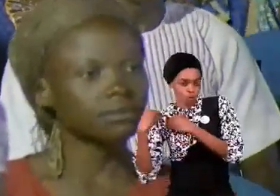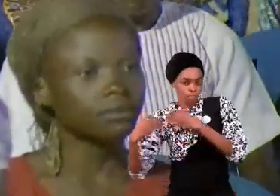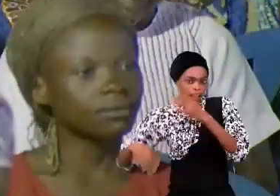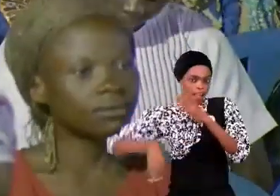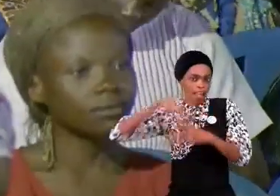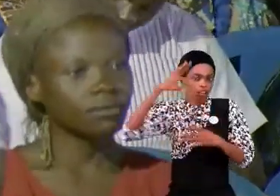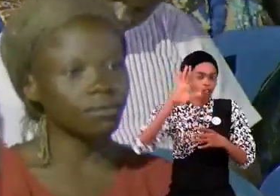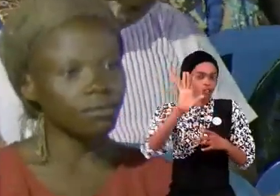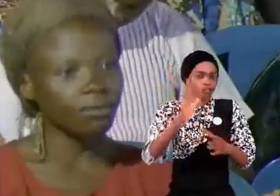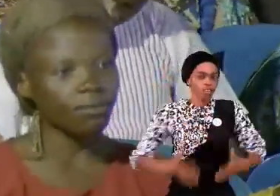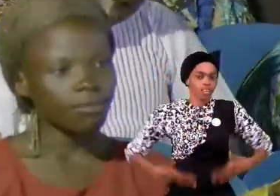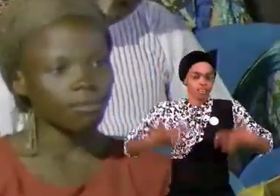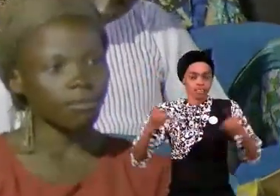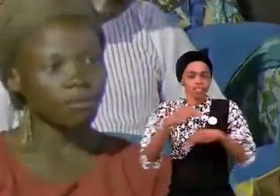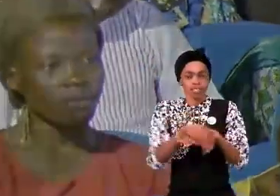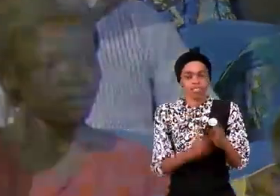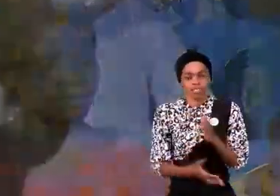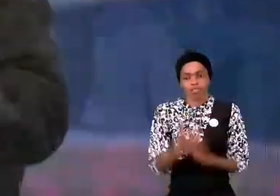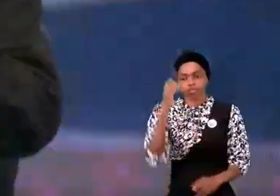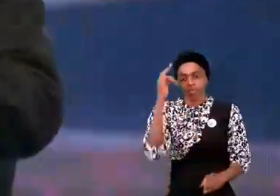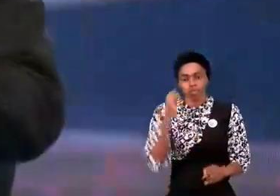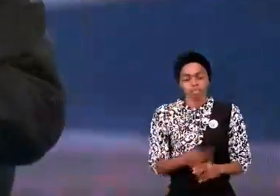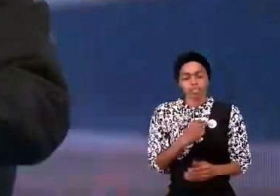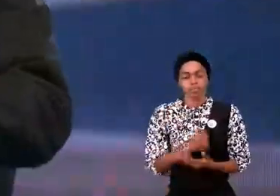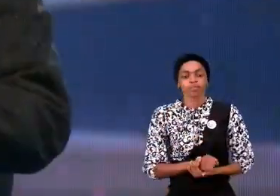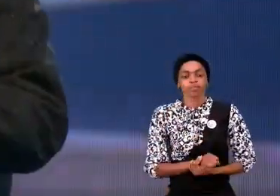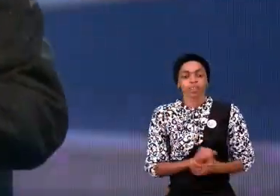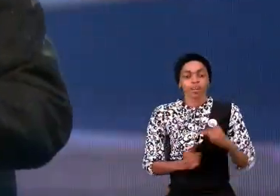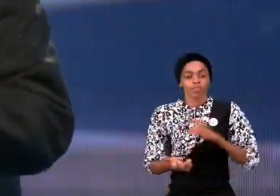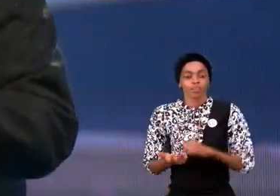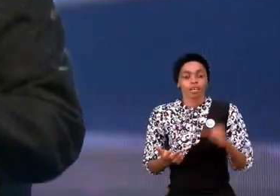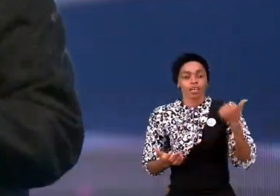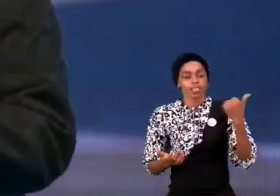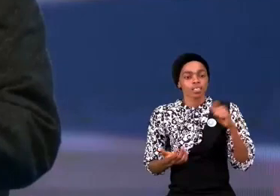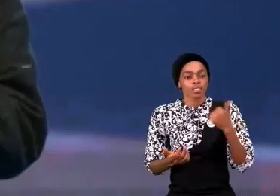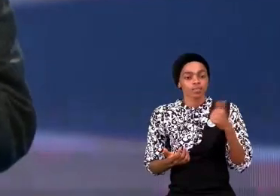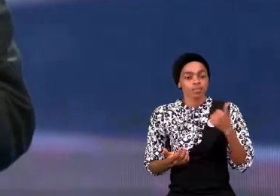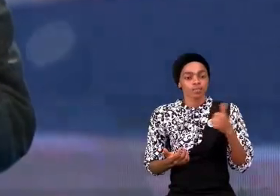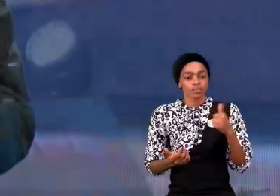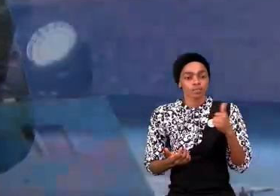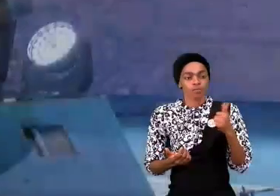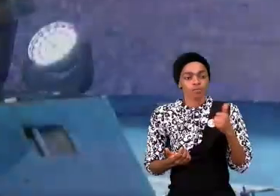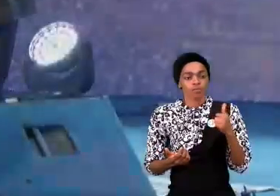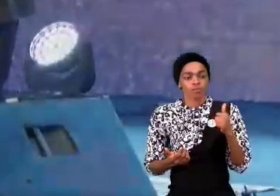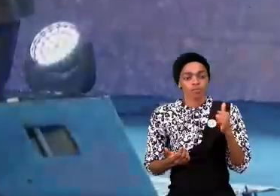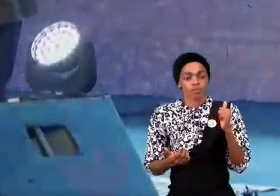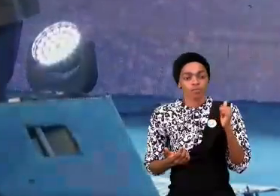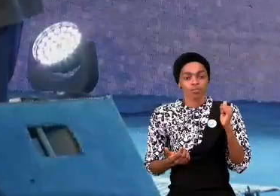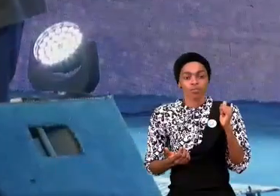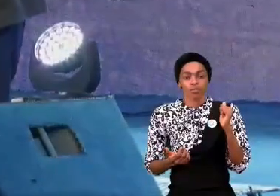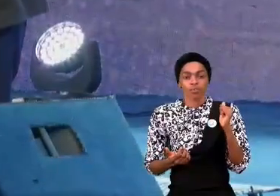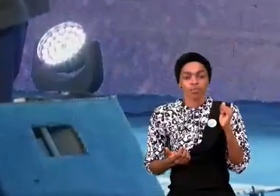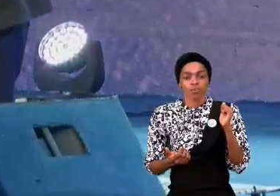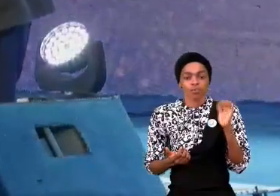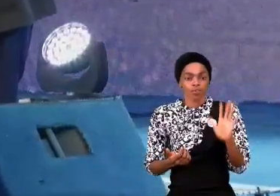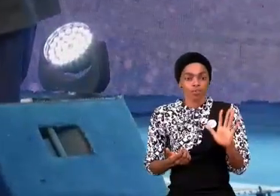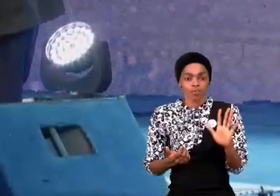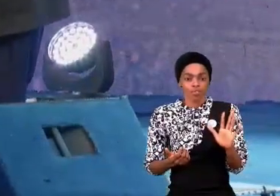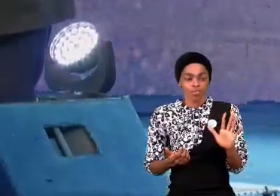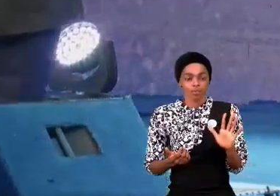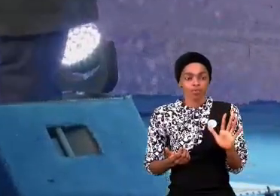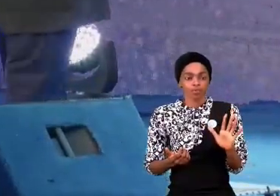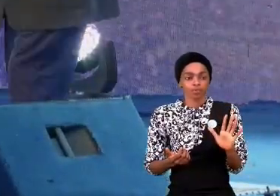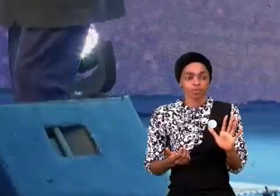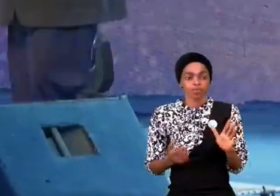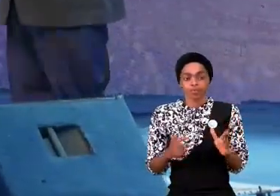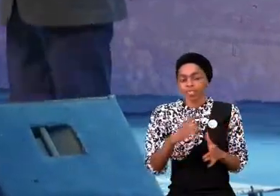verse 14, sorry, verse 15, it says, and delivered them